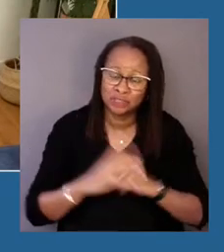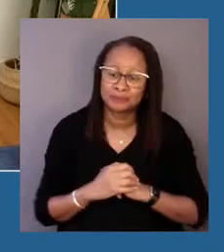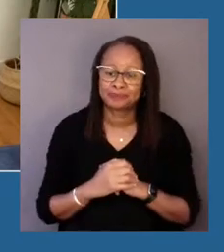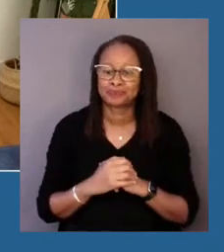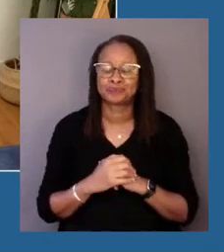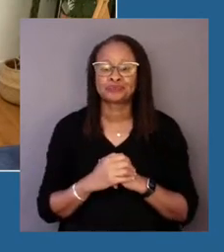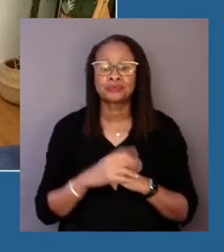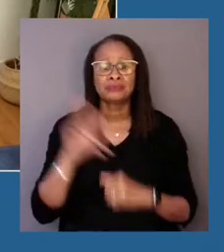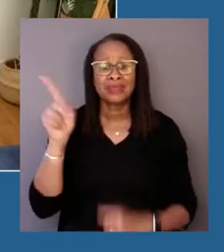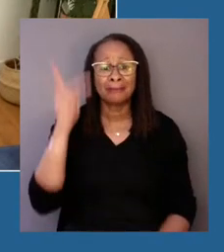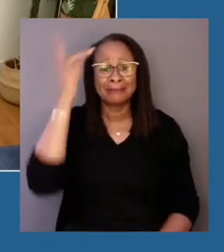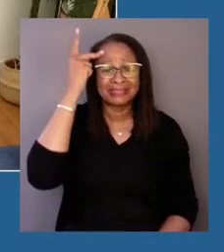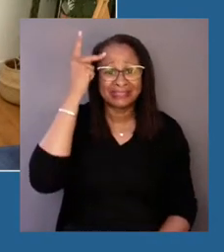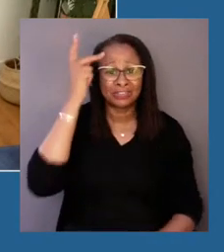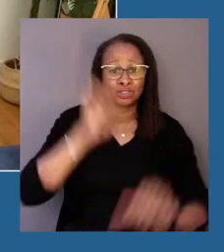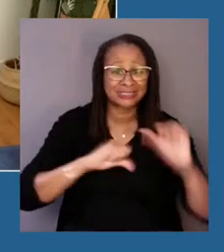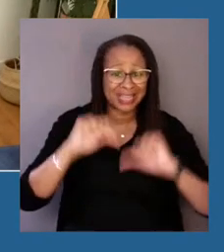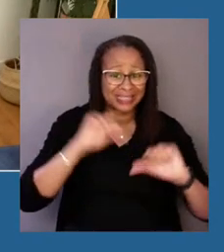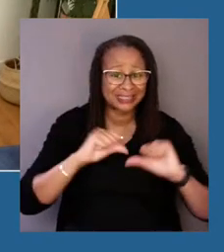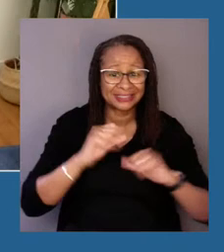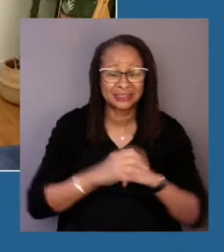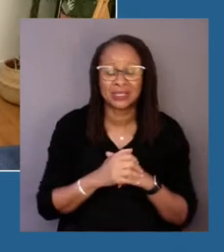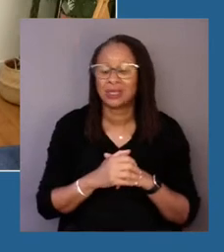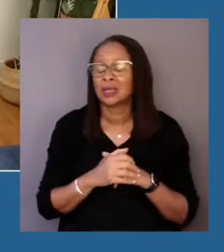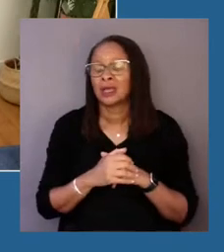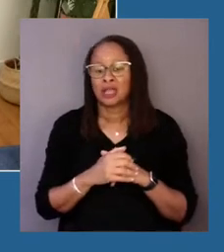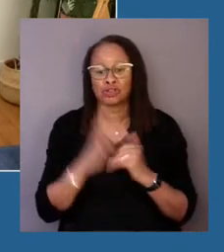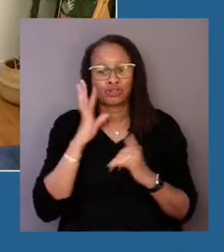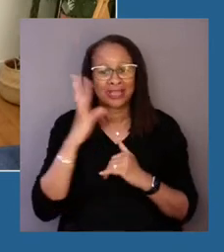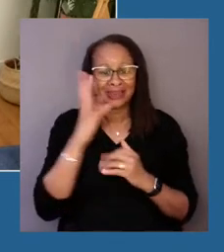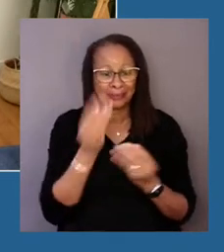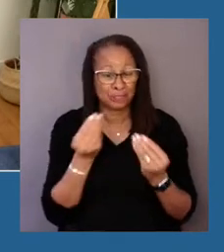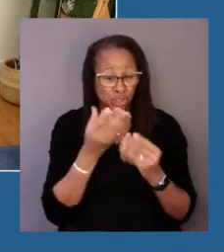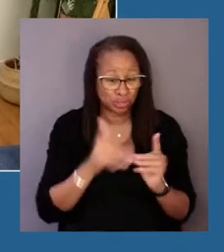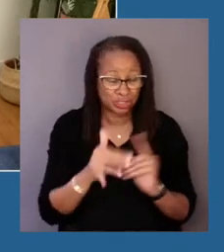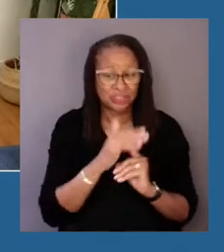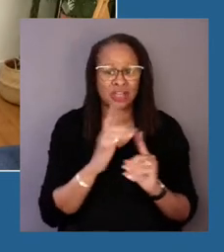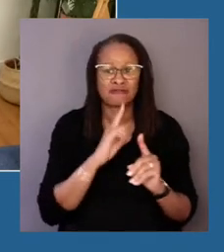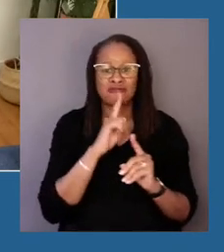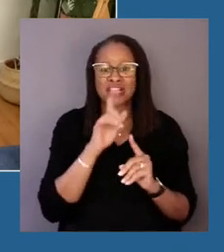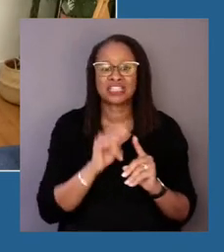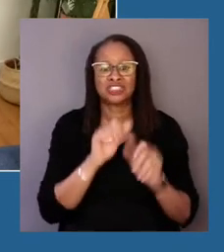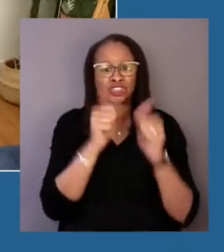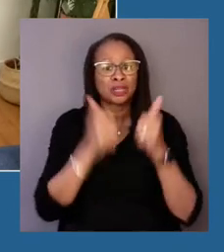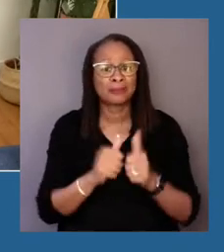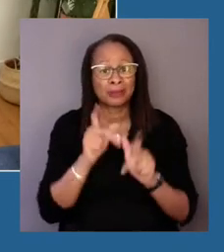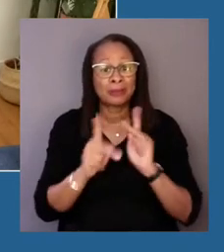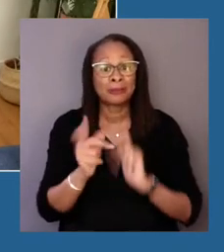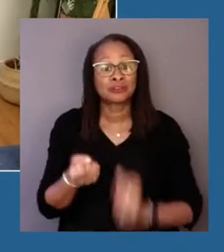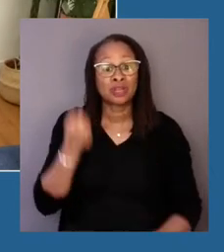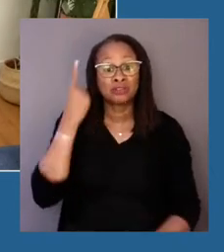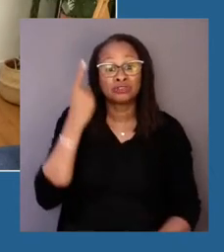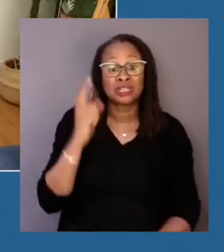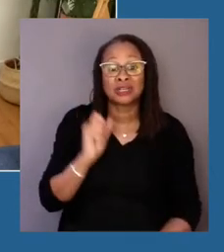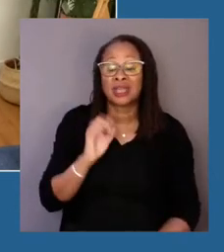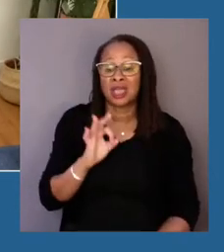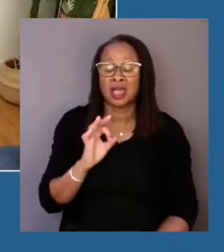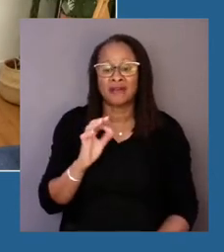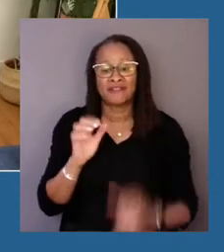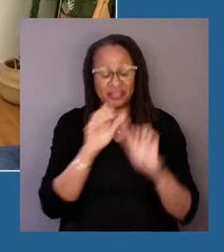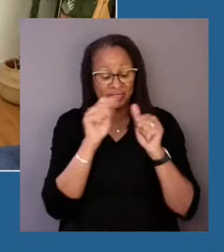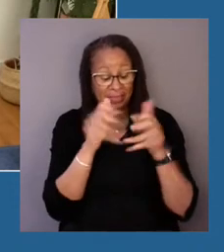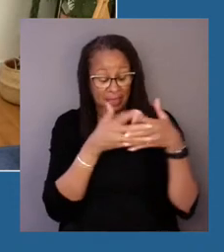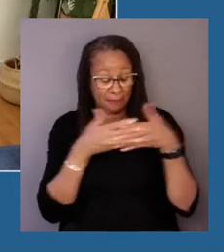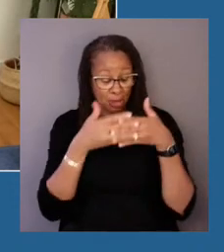political science, creating all these materials around, you know, really shaping people's understanding of like the American identity